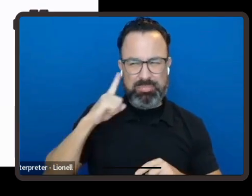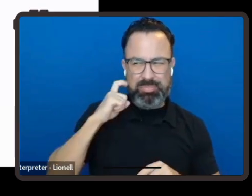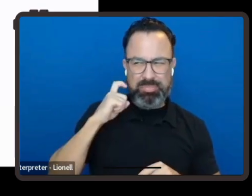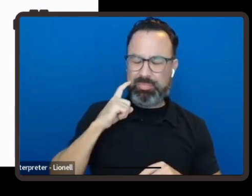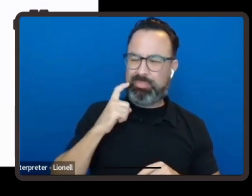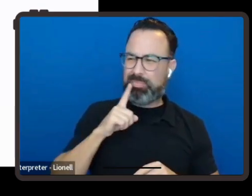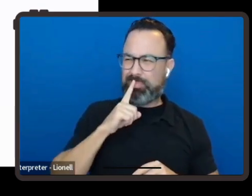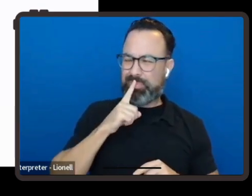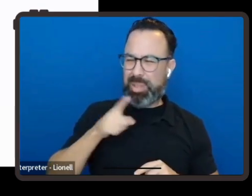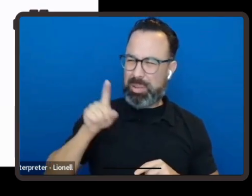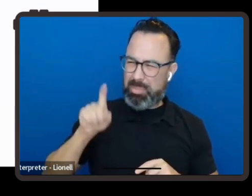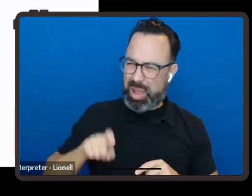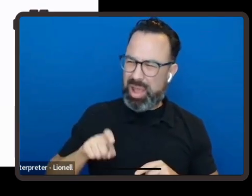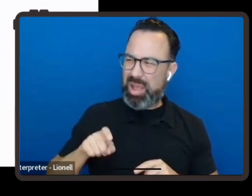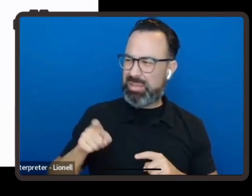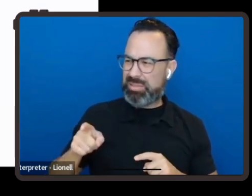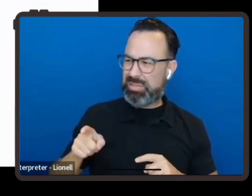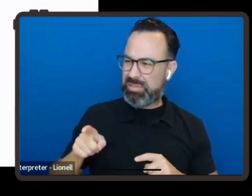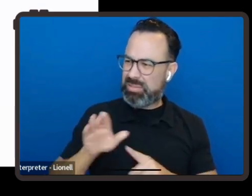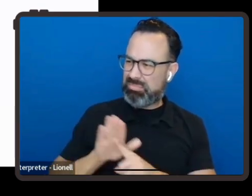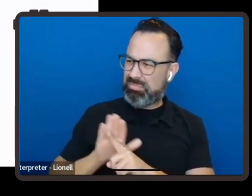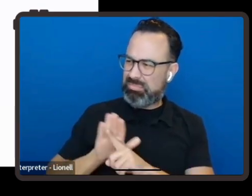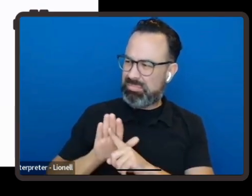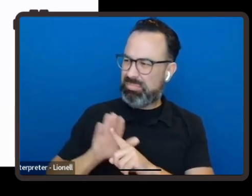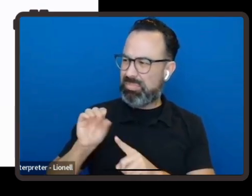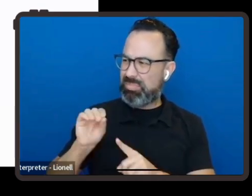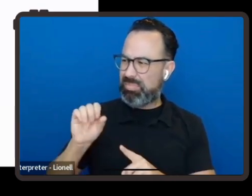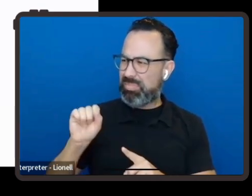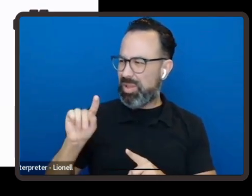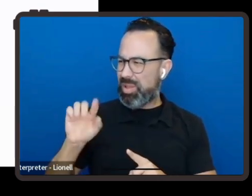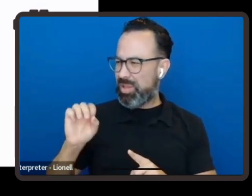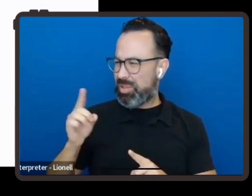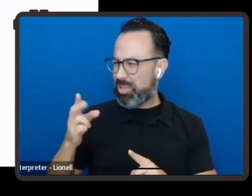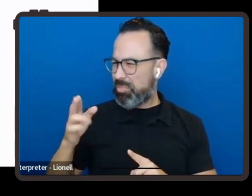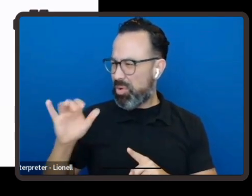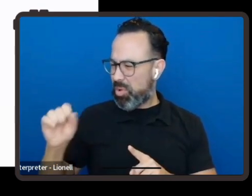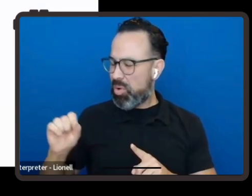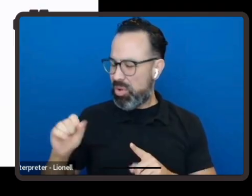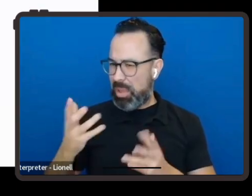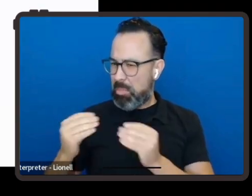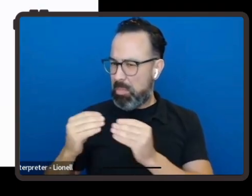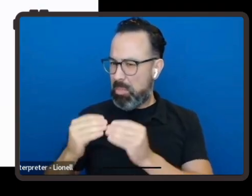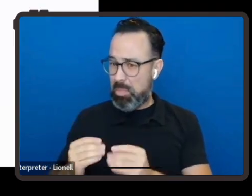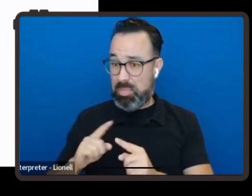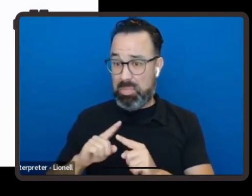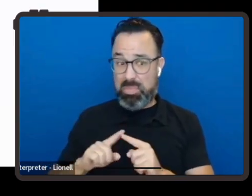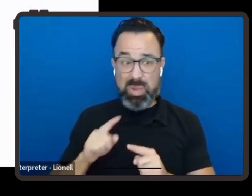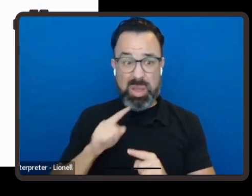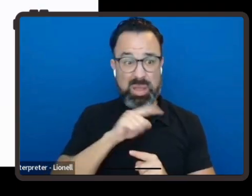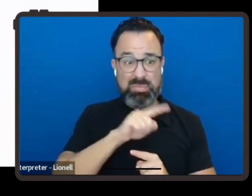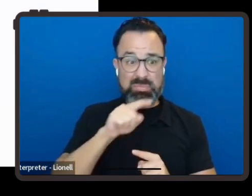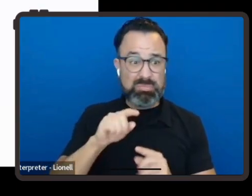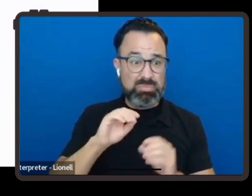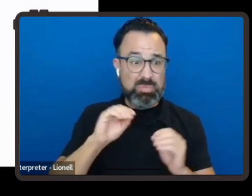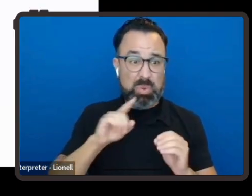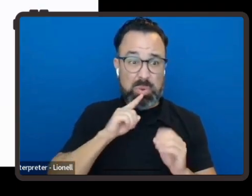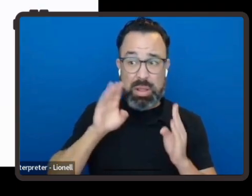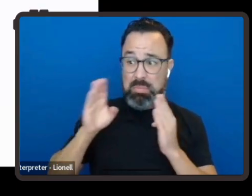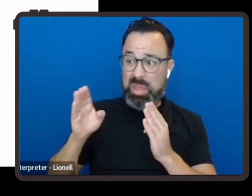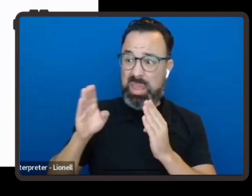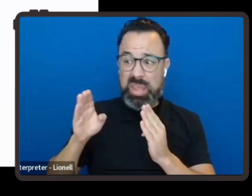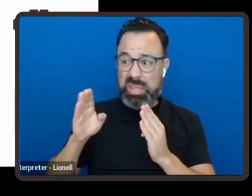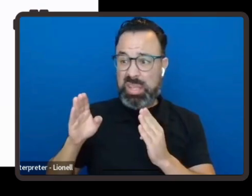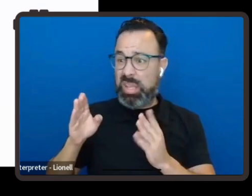sure there are more, but nobody's paying attention to it. And I know of 2 more families from the